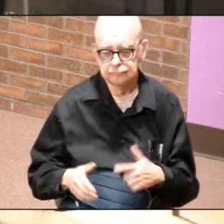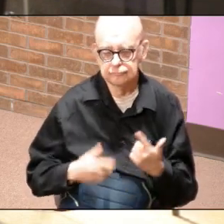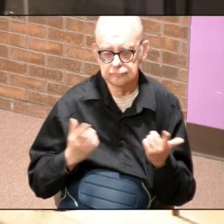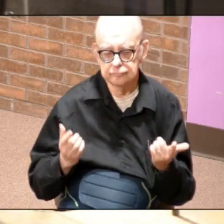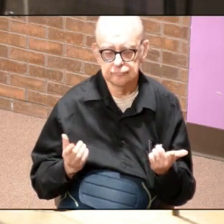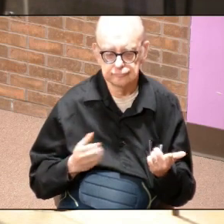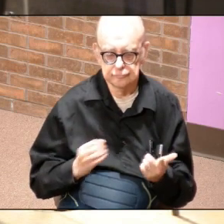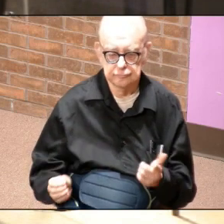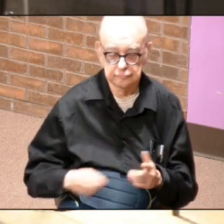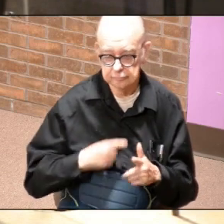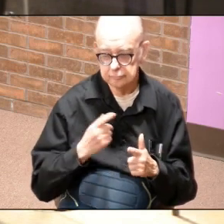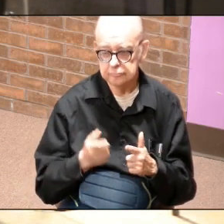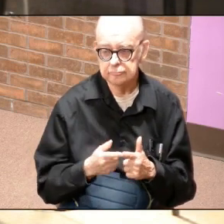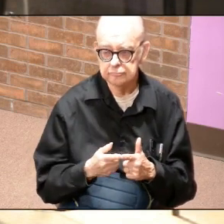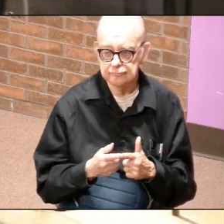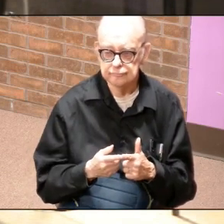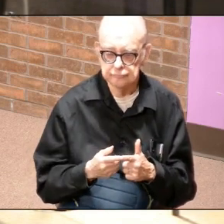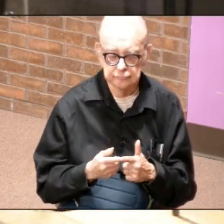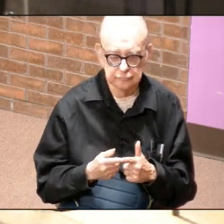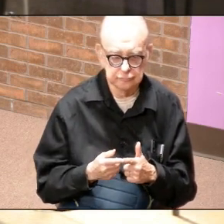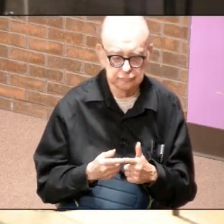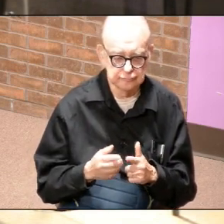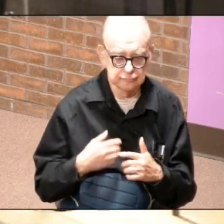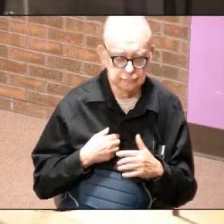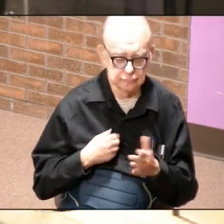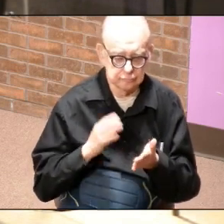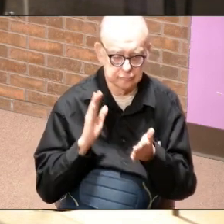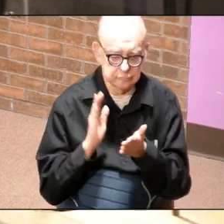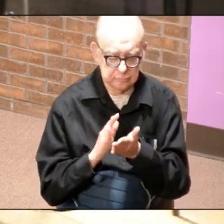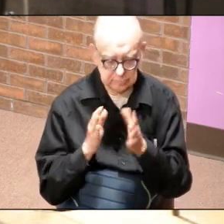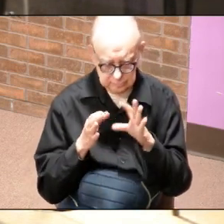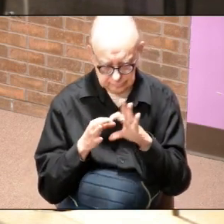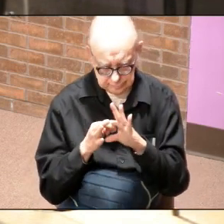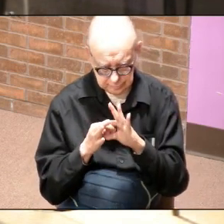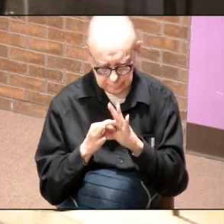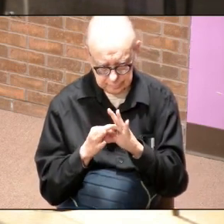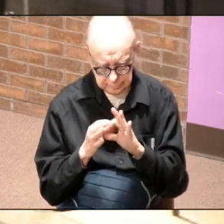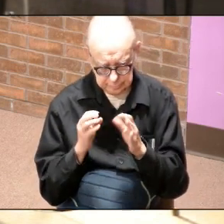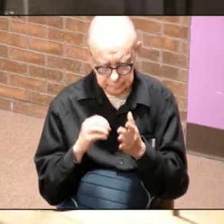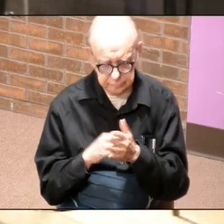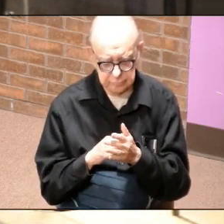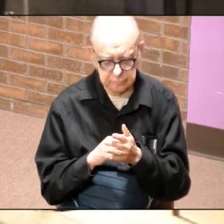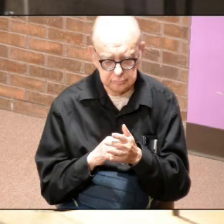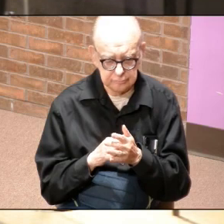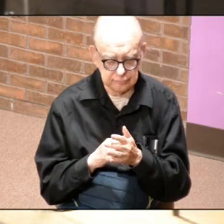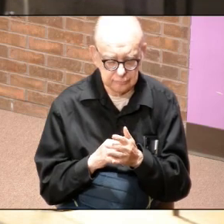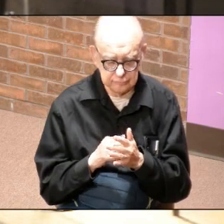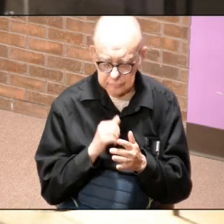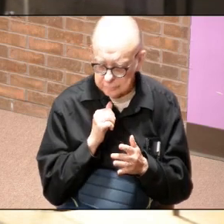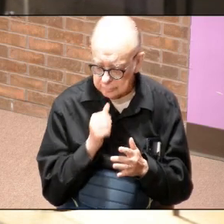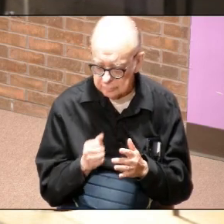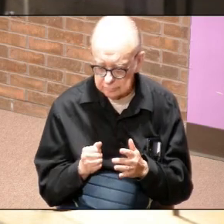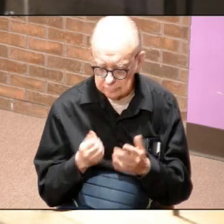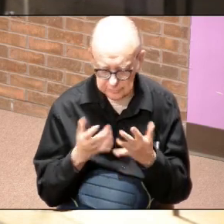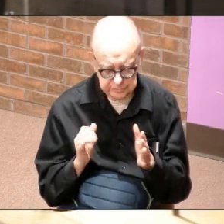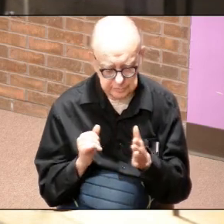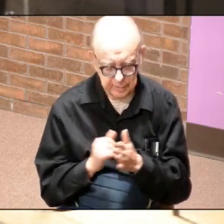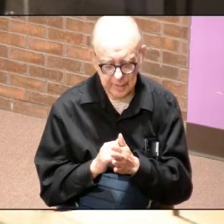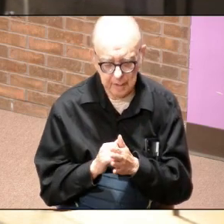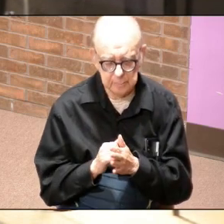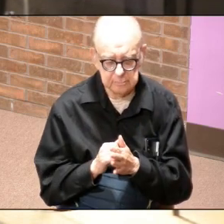life. And then it has this little connector in there. It doesn't just finish